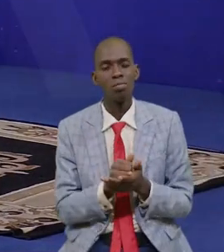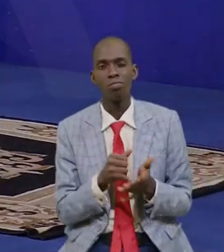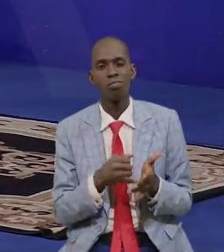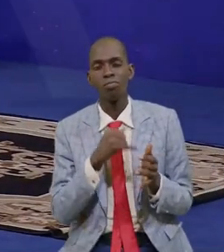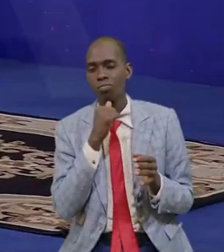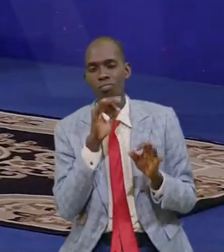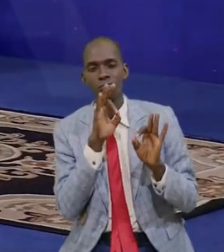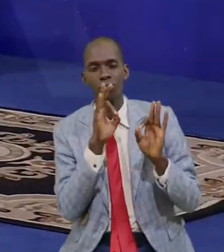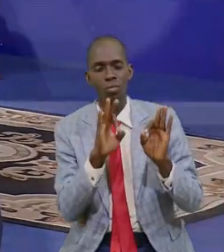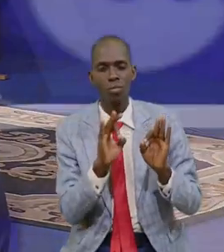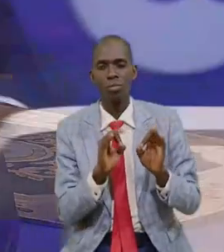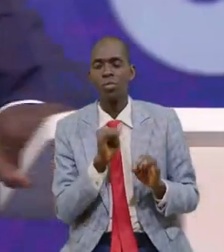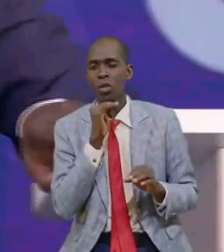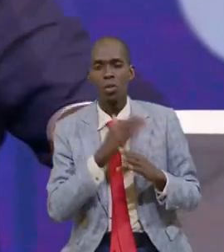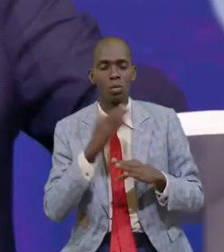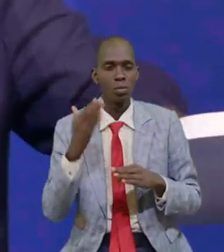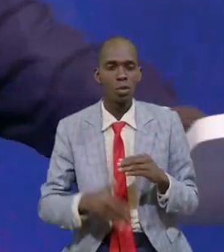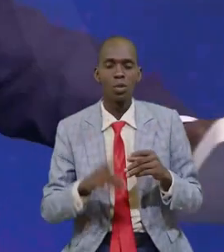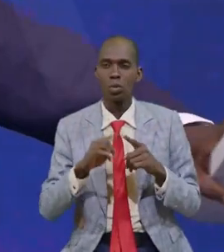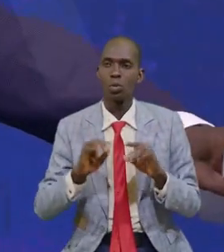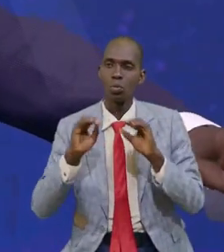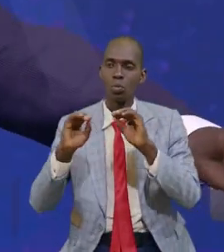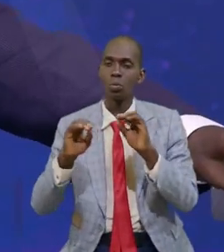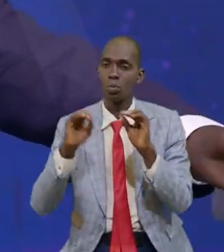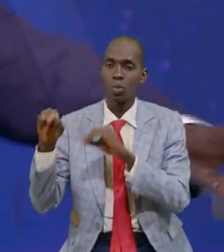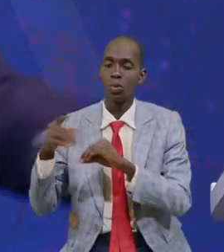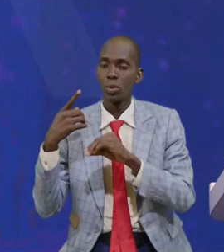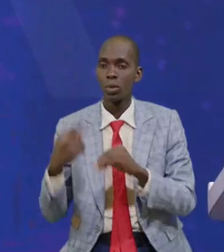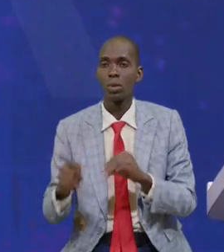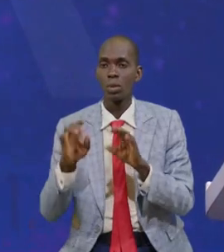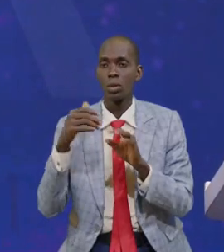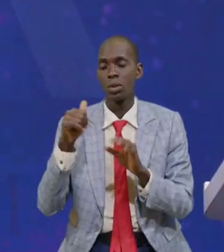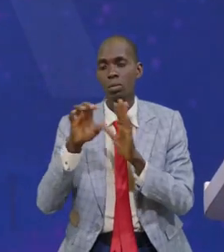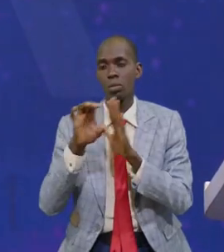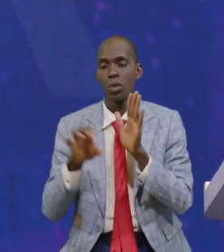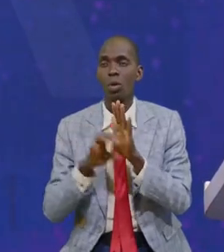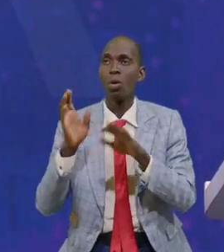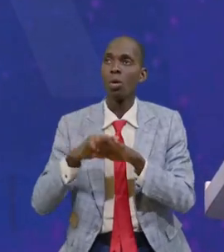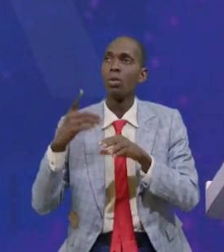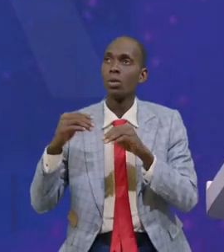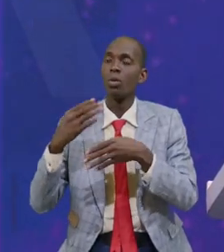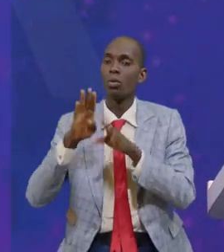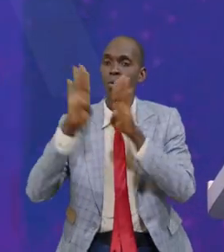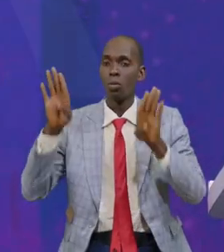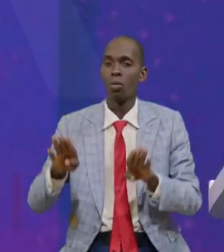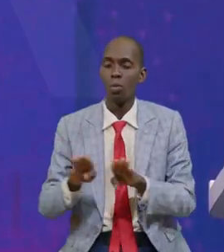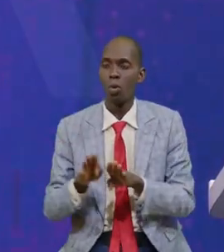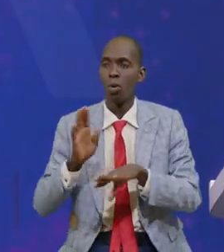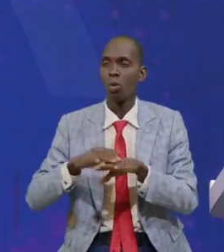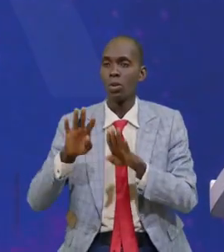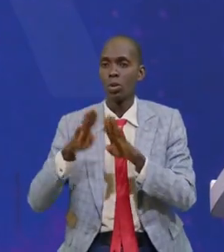laws and those commandments on the wall, on the door, anywhere. But now I will put